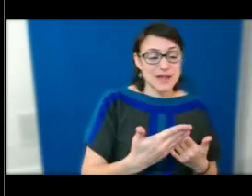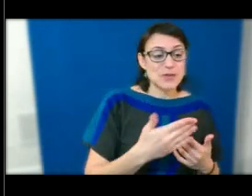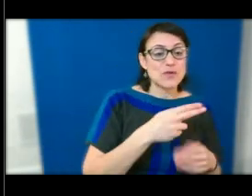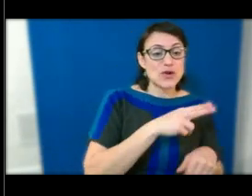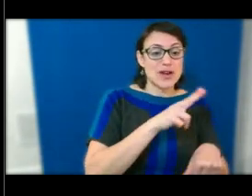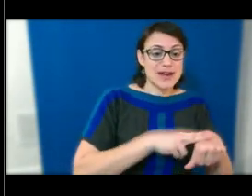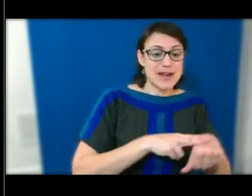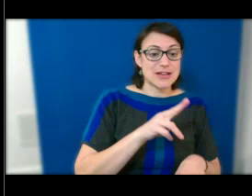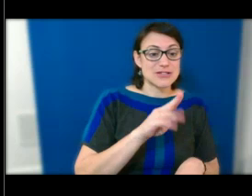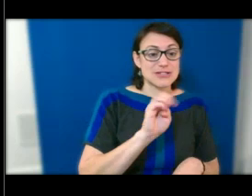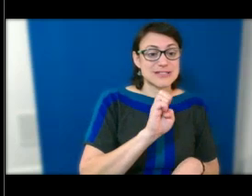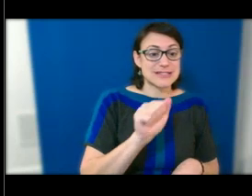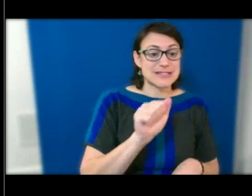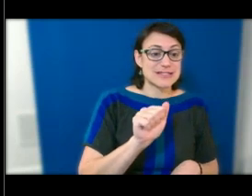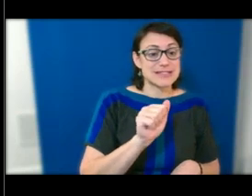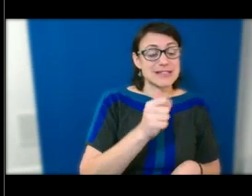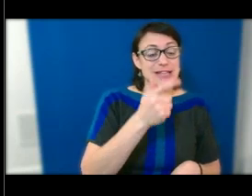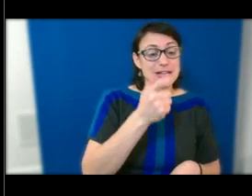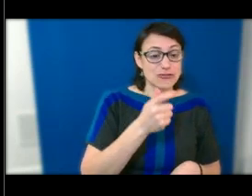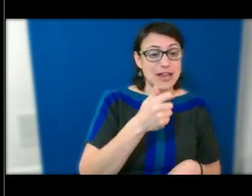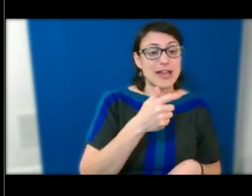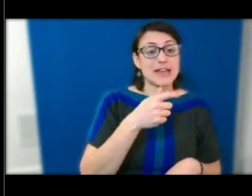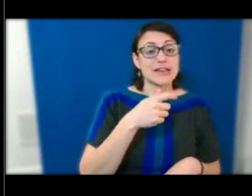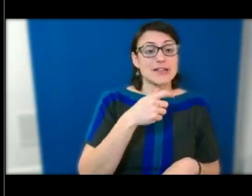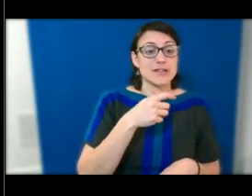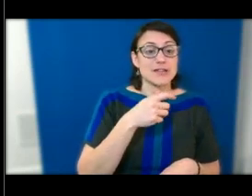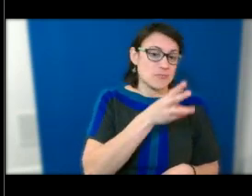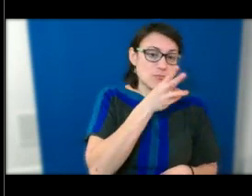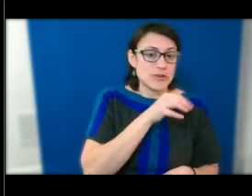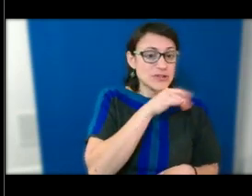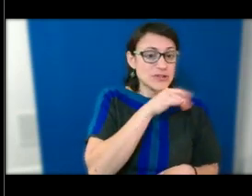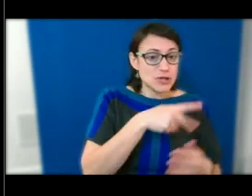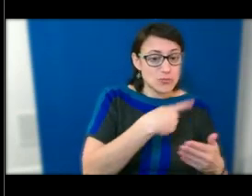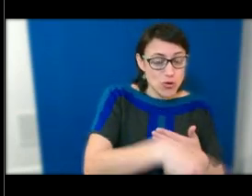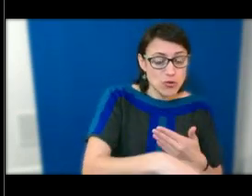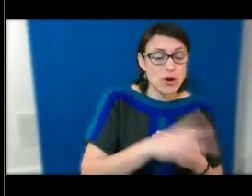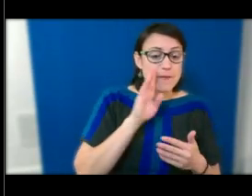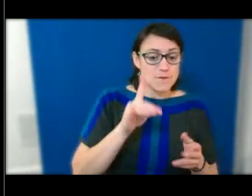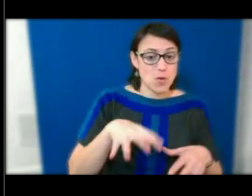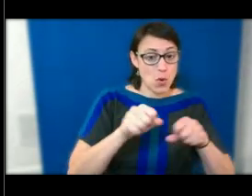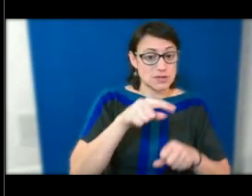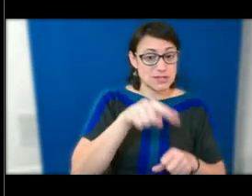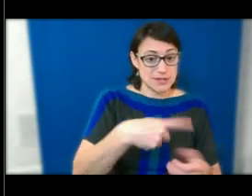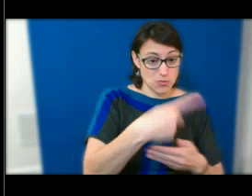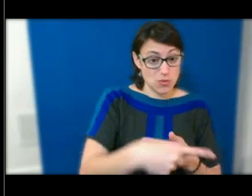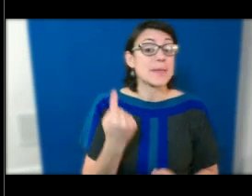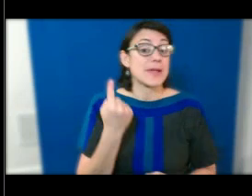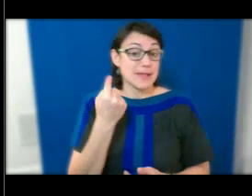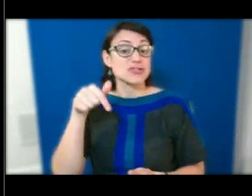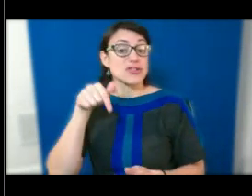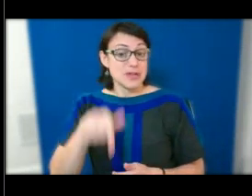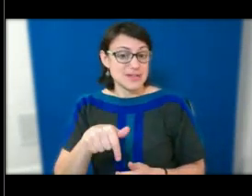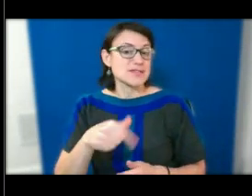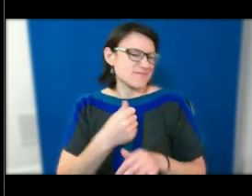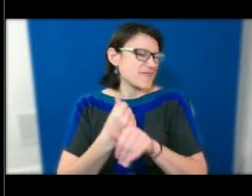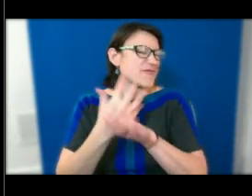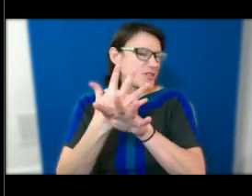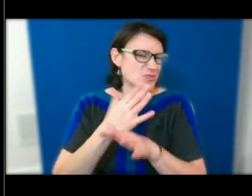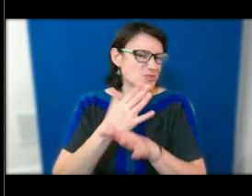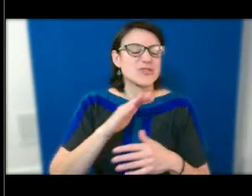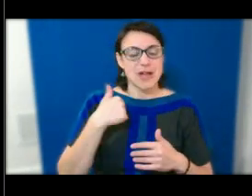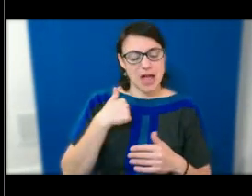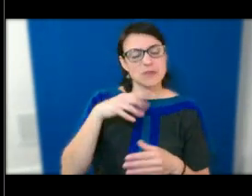for your leadership of this program. This event was virtual last year, and I had the pleasure to participate virtually, but I'm just curious,